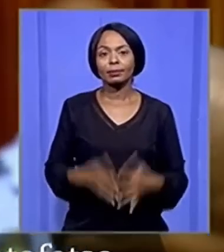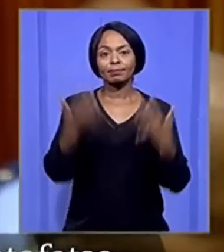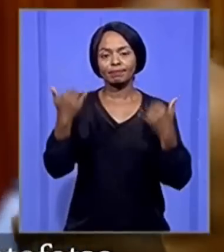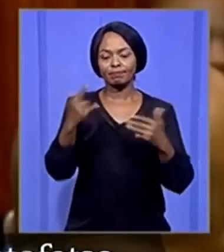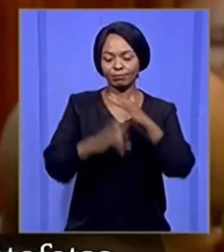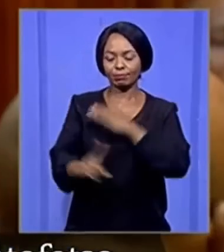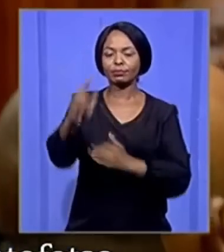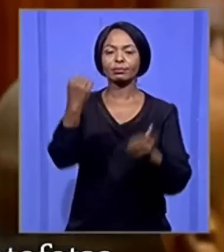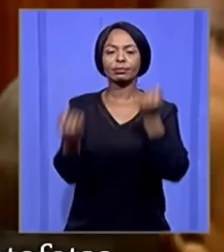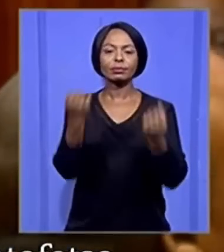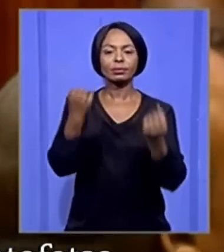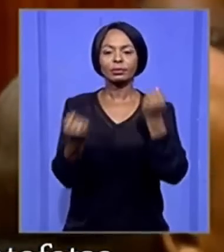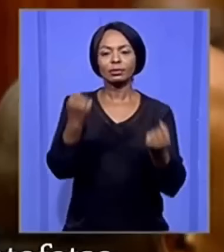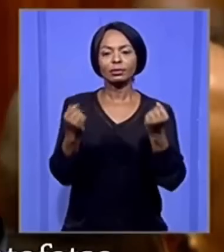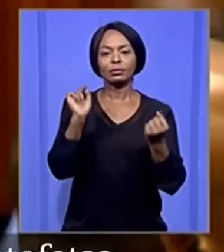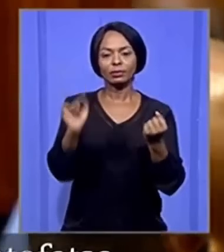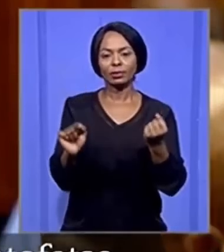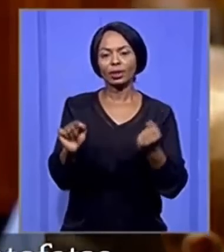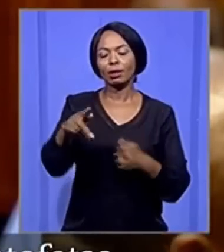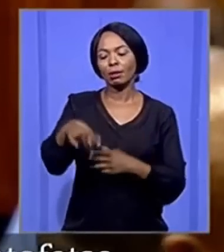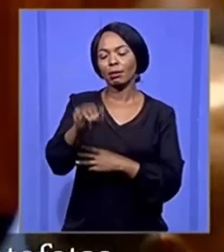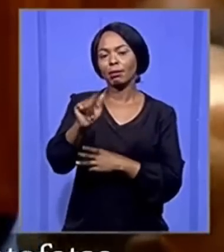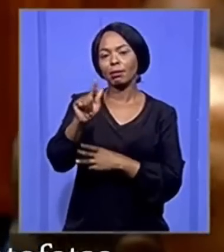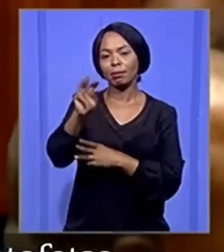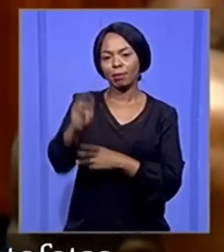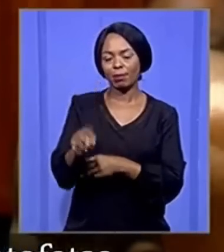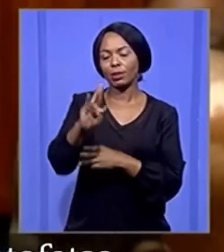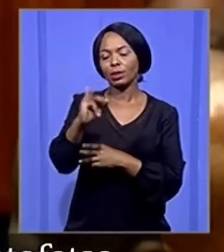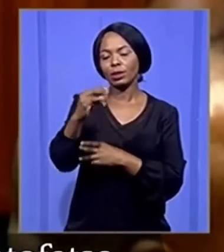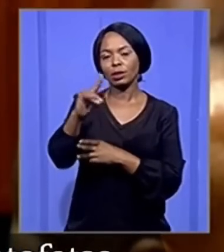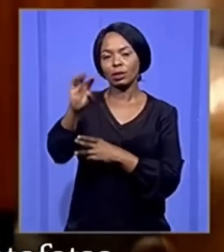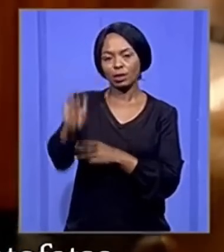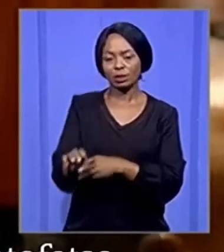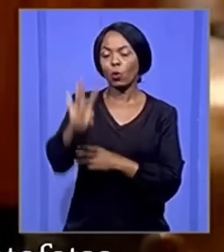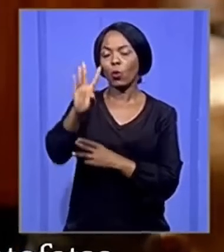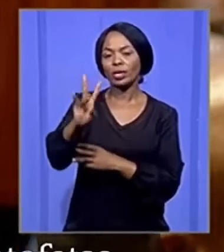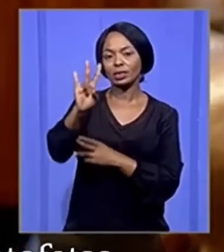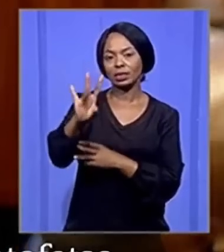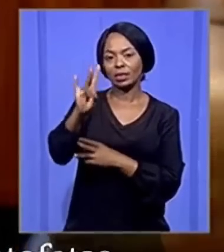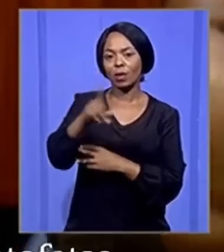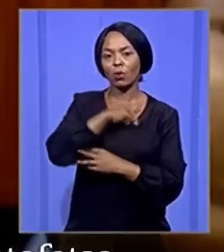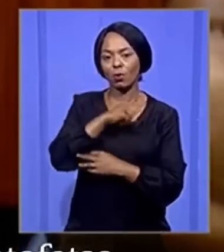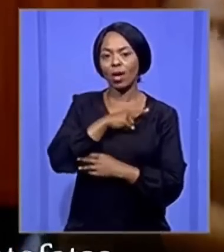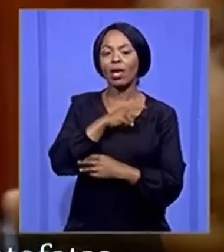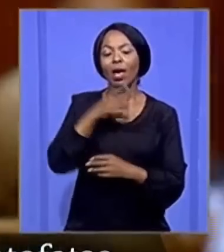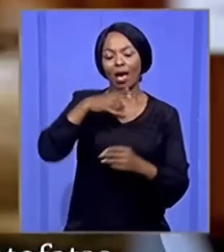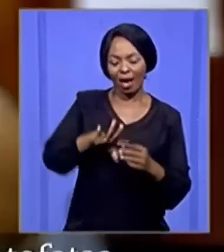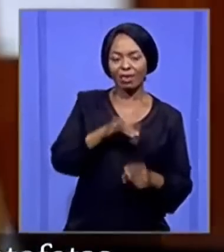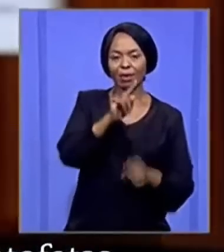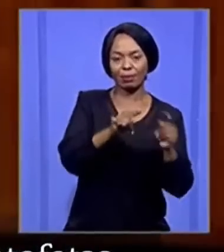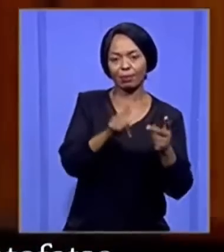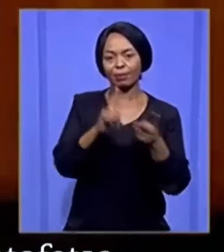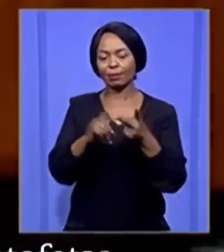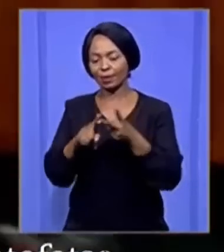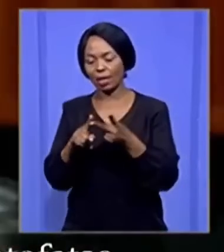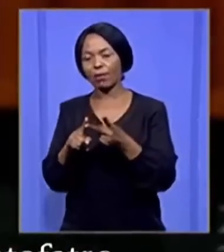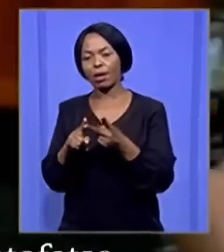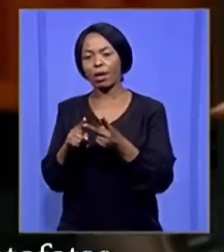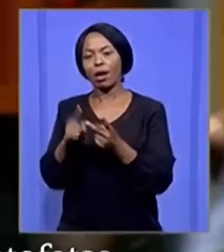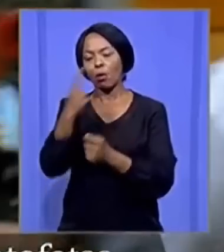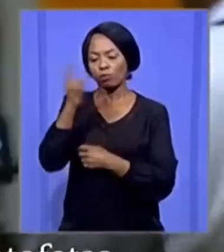e tsenang kwa kgotlatshekelo ya magistrata wa Palm Ridge ka Laboraro gore bosekisi le babueledi ba balatofadiwa ba ngangisane ka diteng